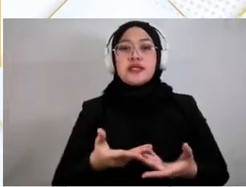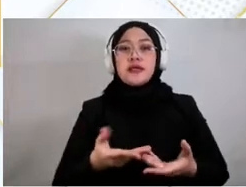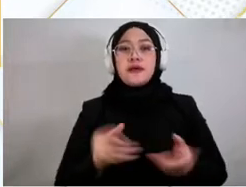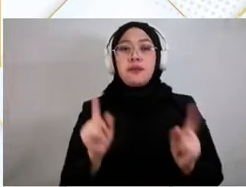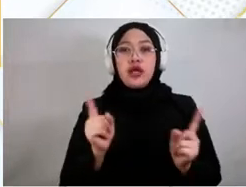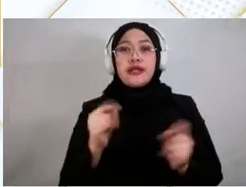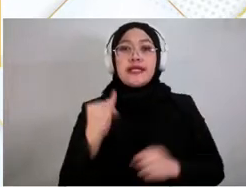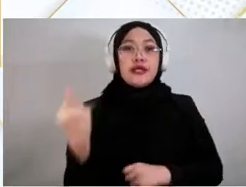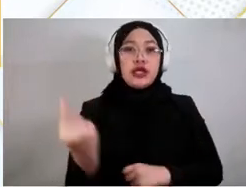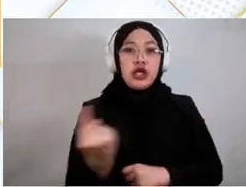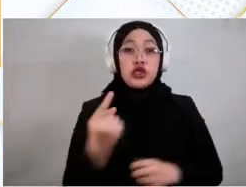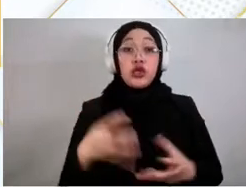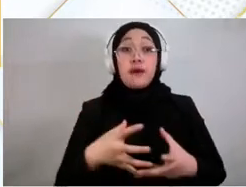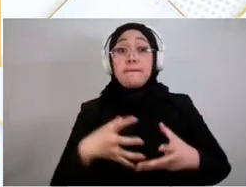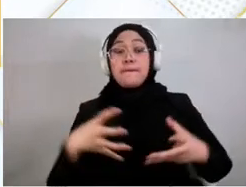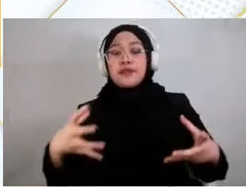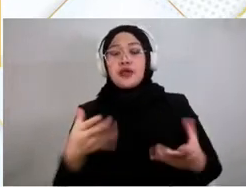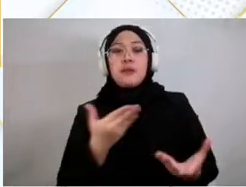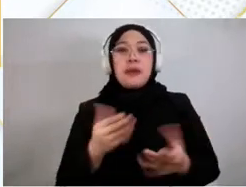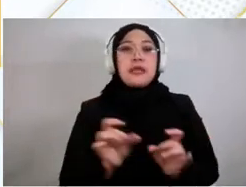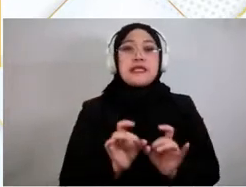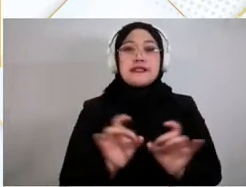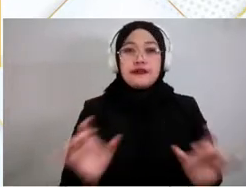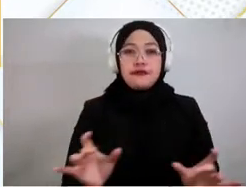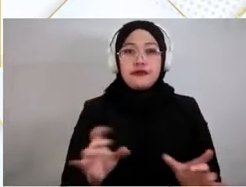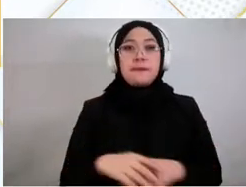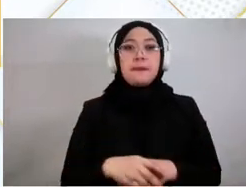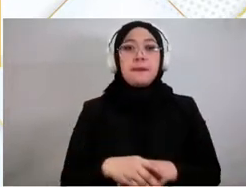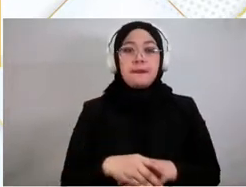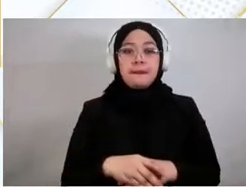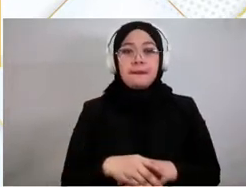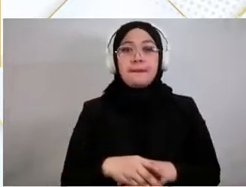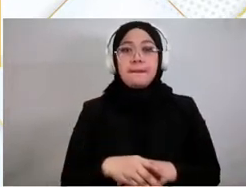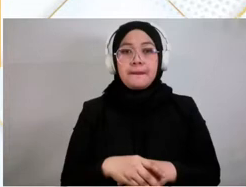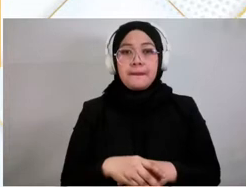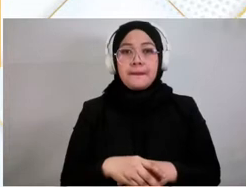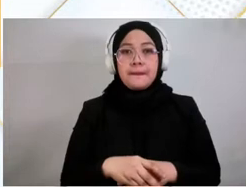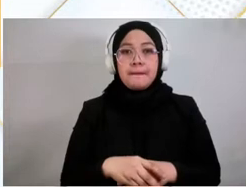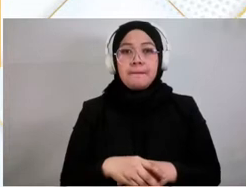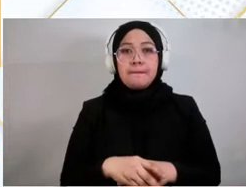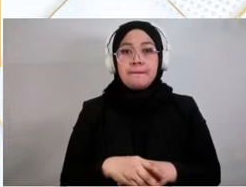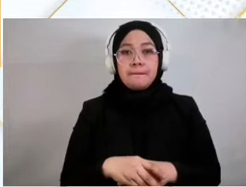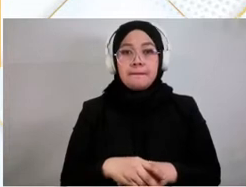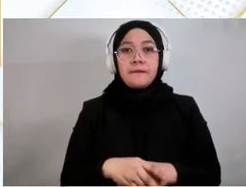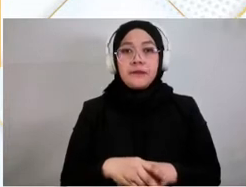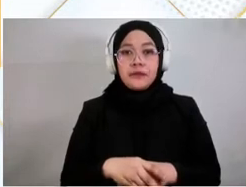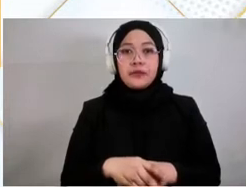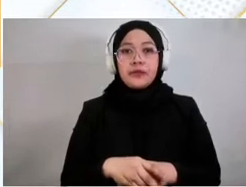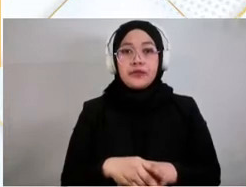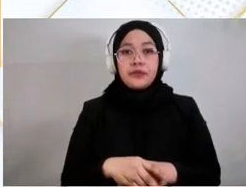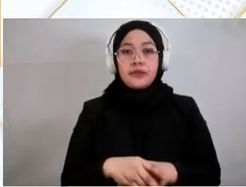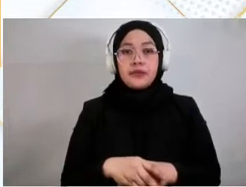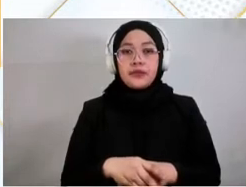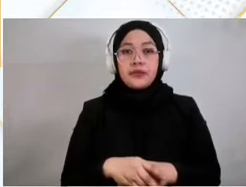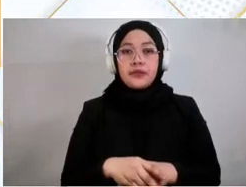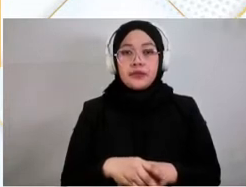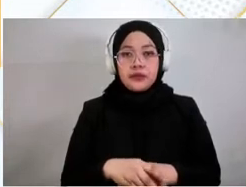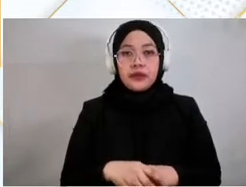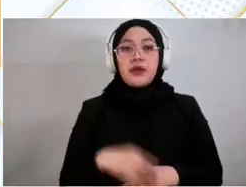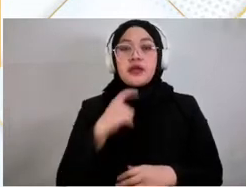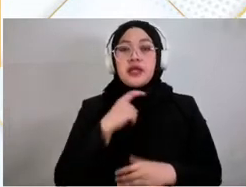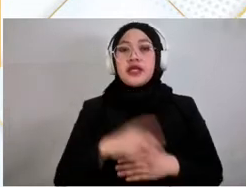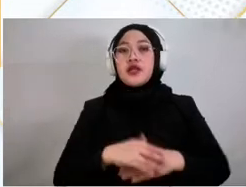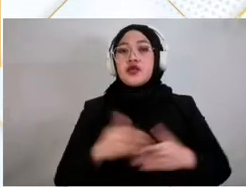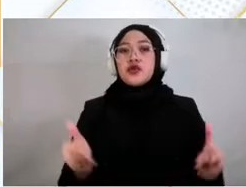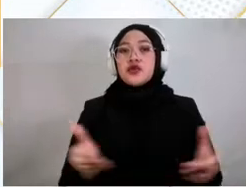region is totally different from the African regions. So the drivers or the causes of instability